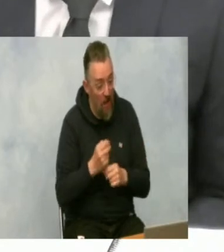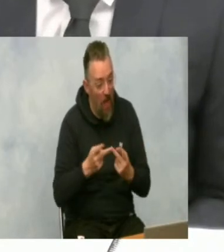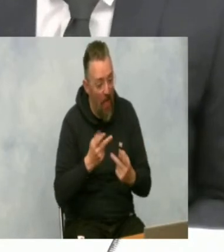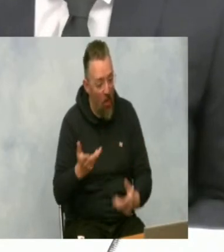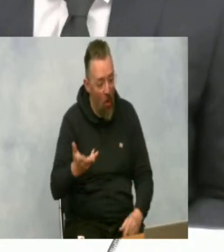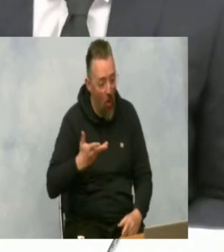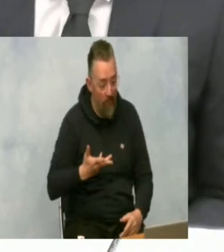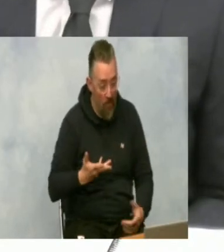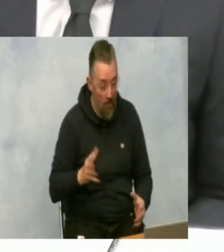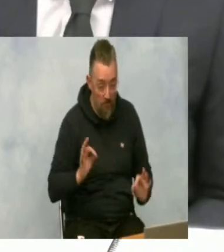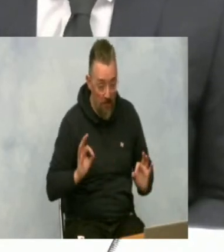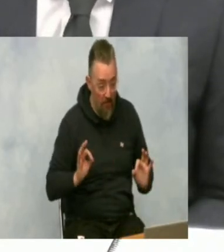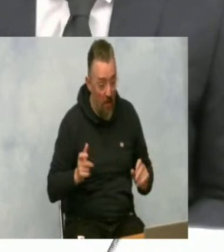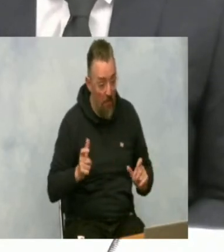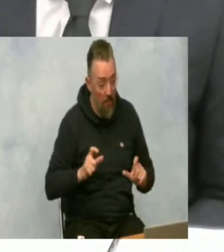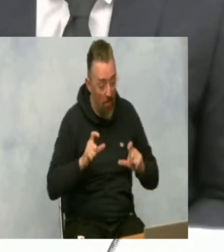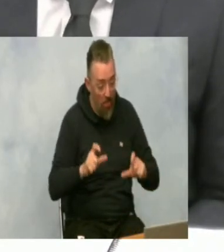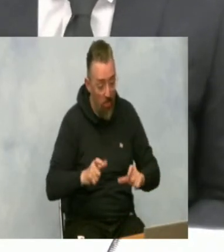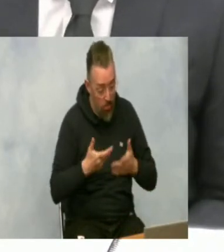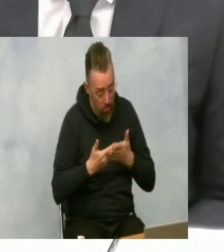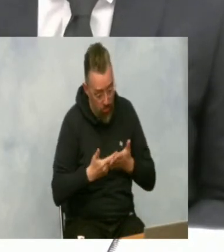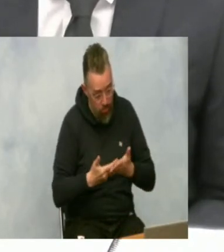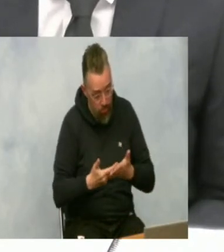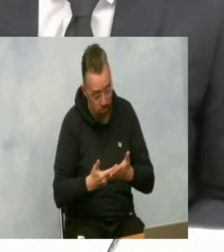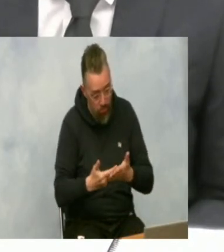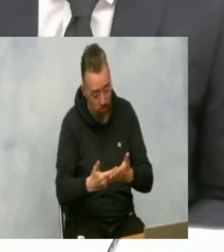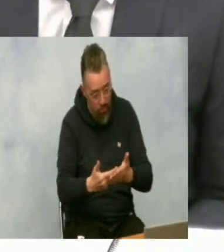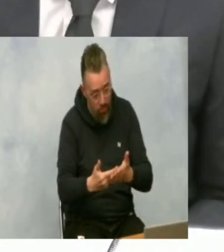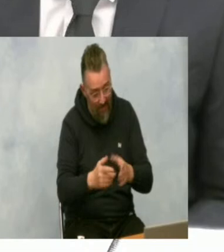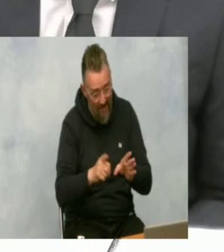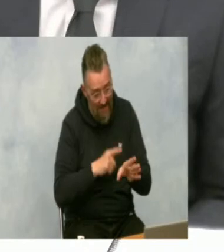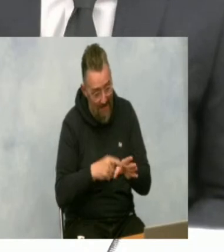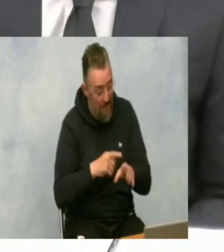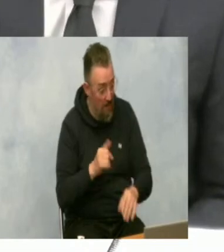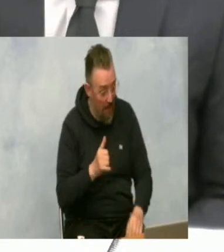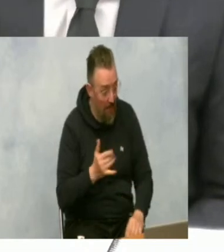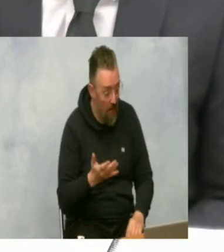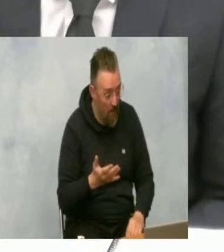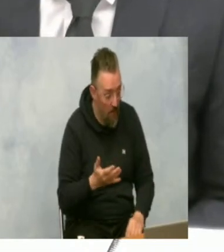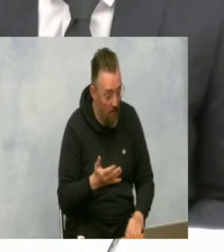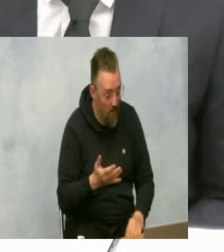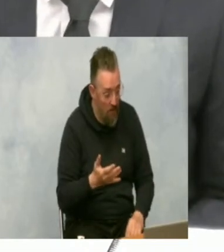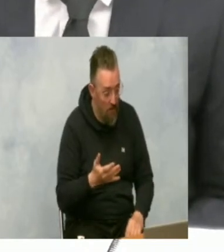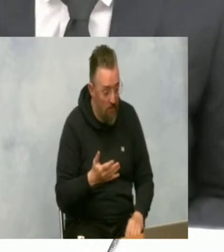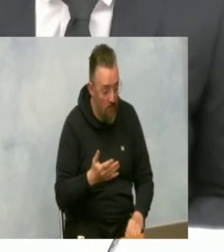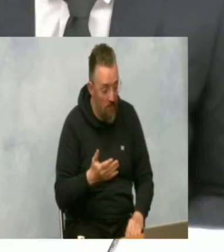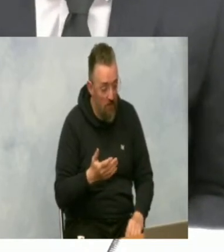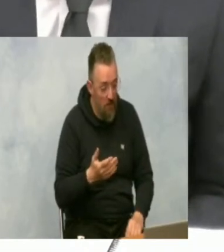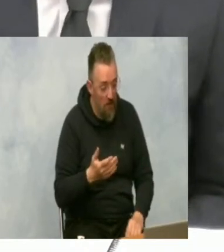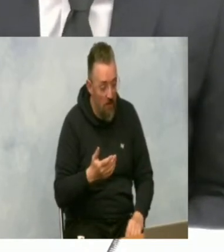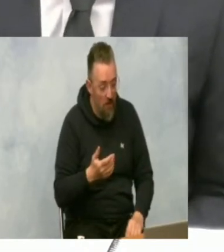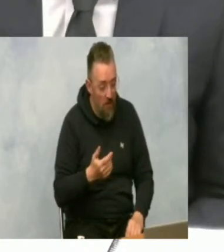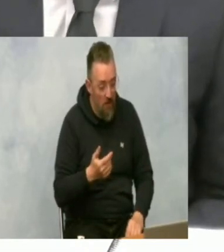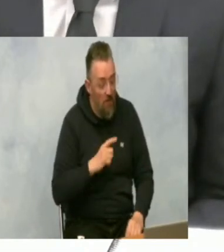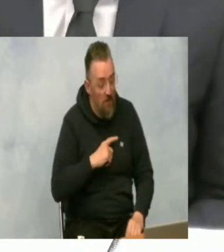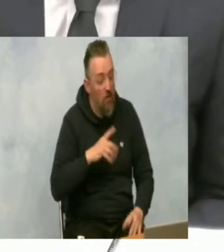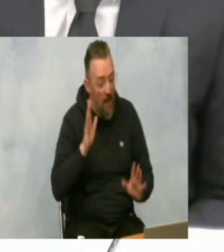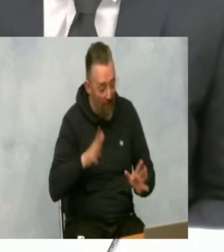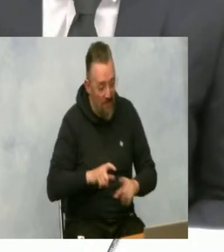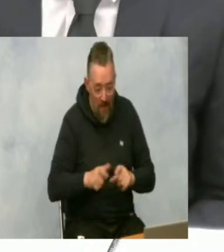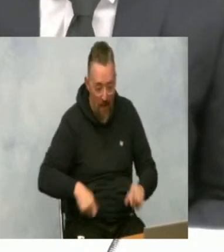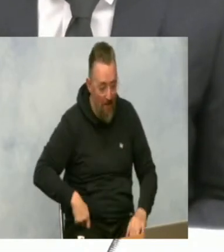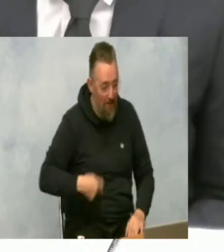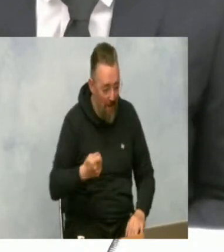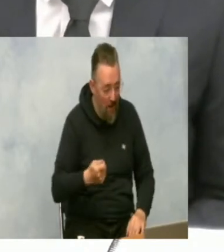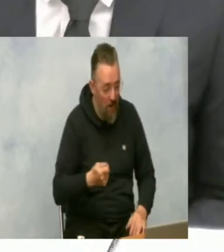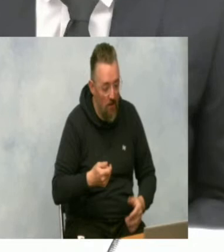offer, and the property could lie vacant and costly for a good number of years, which, as has been stated, would incur running costs, empty